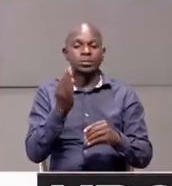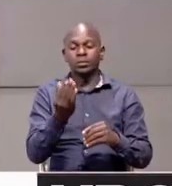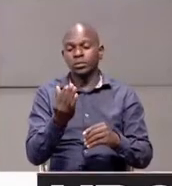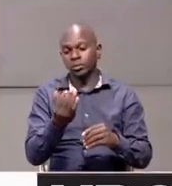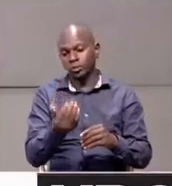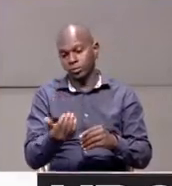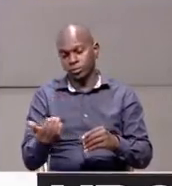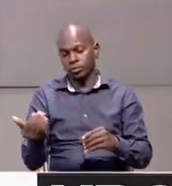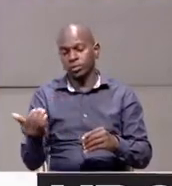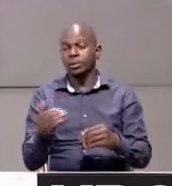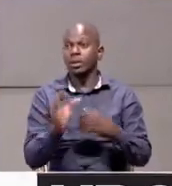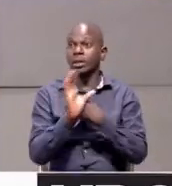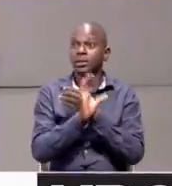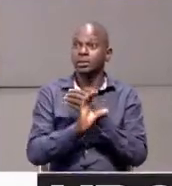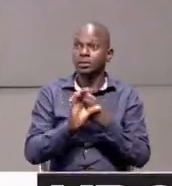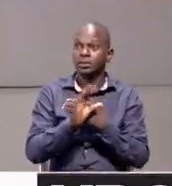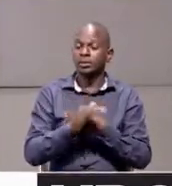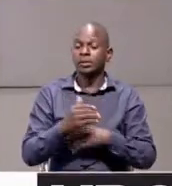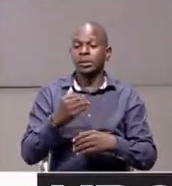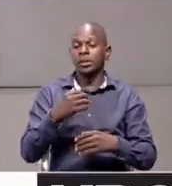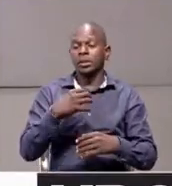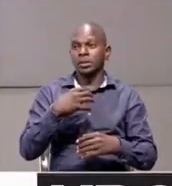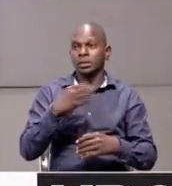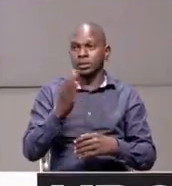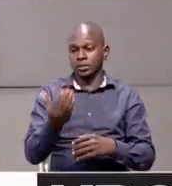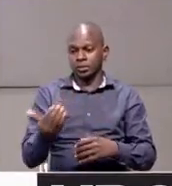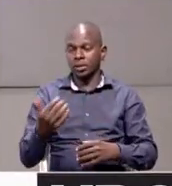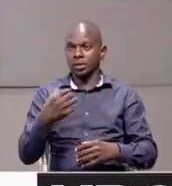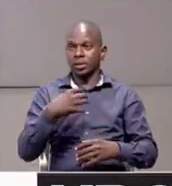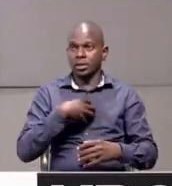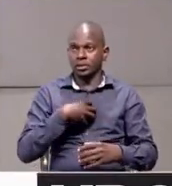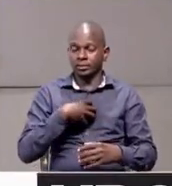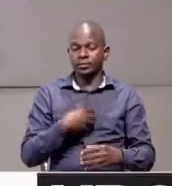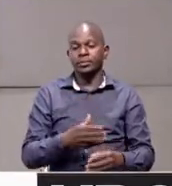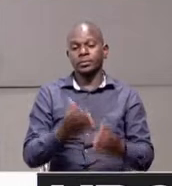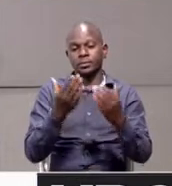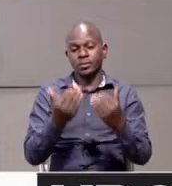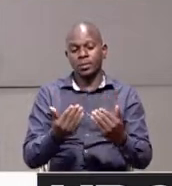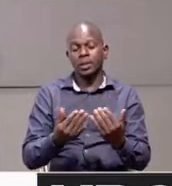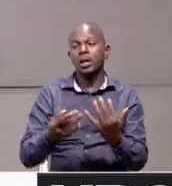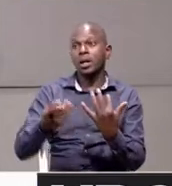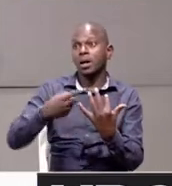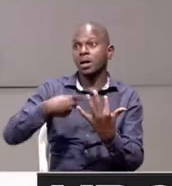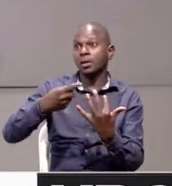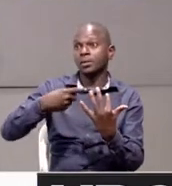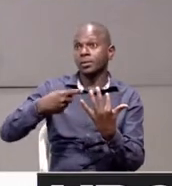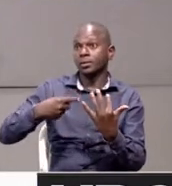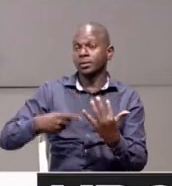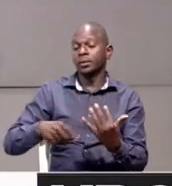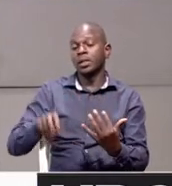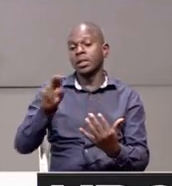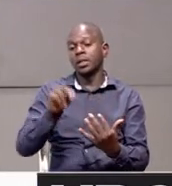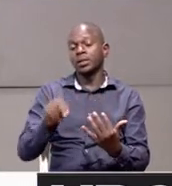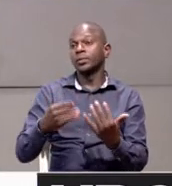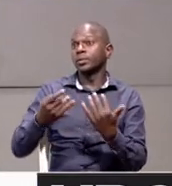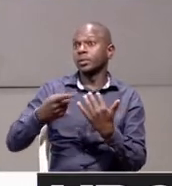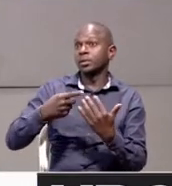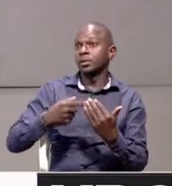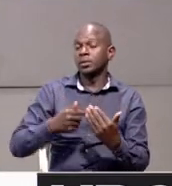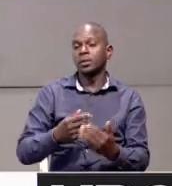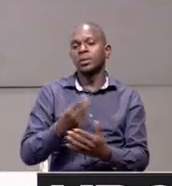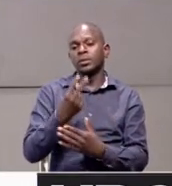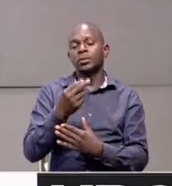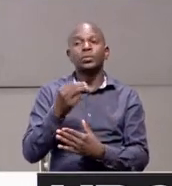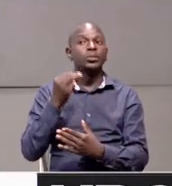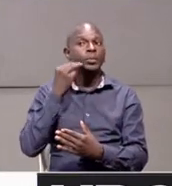country are trapped in child labor. When you look at current statistics, actually national statistics, more than